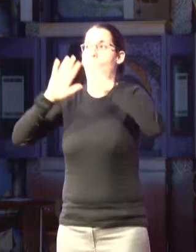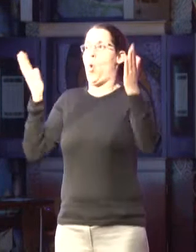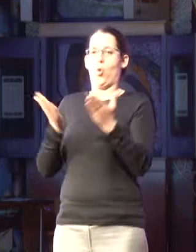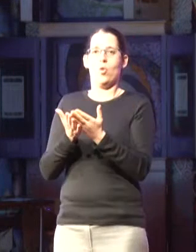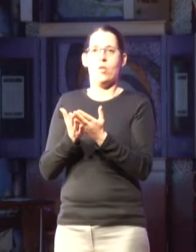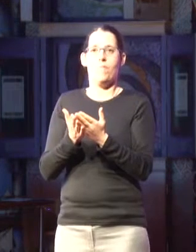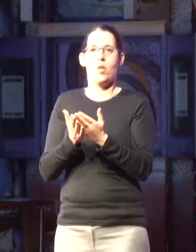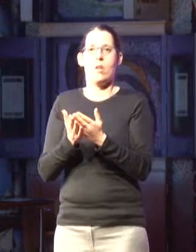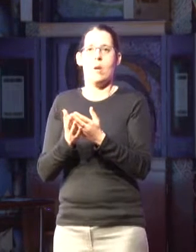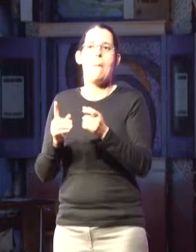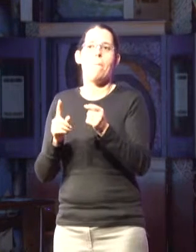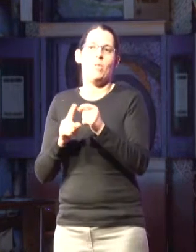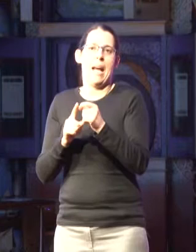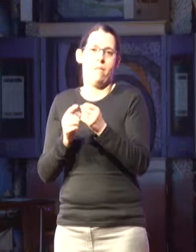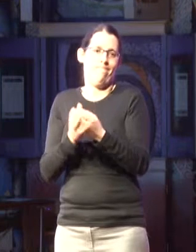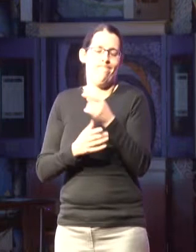a developer.